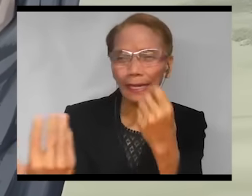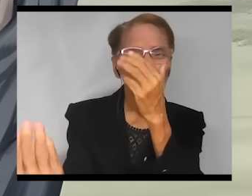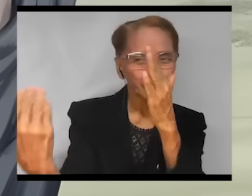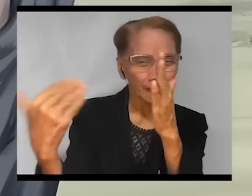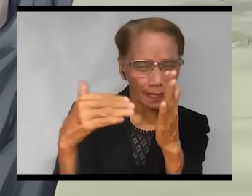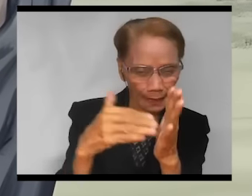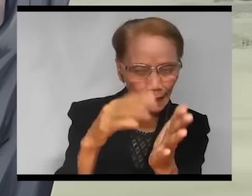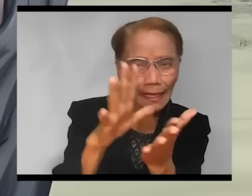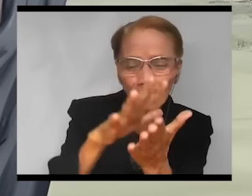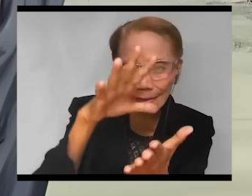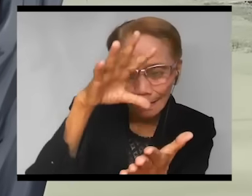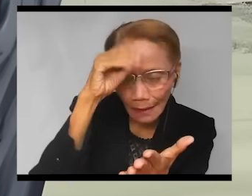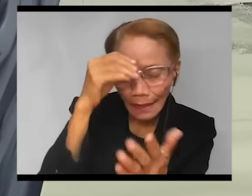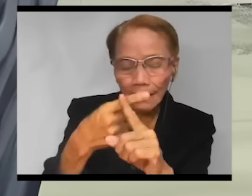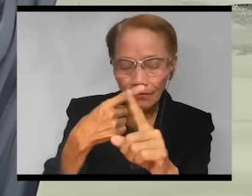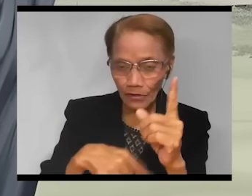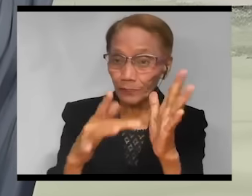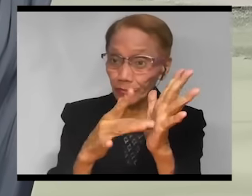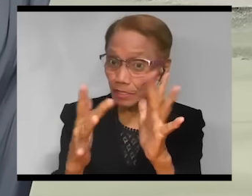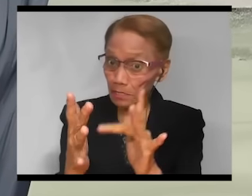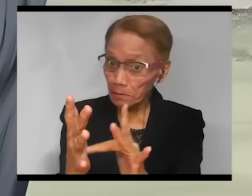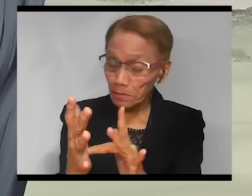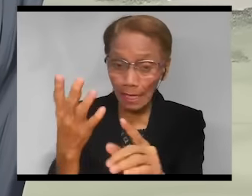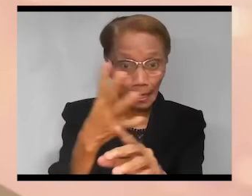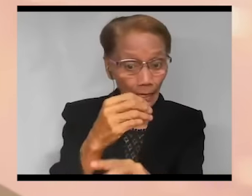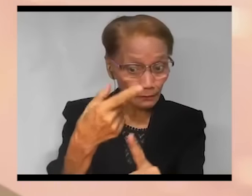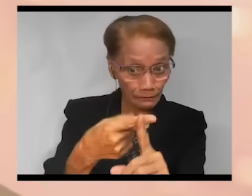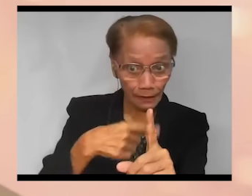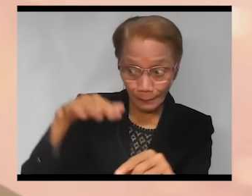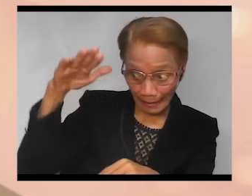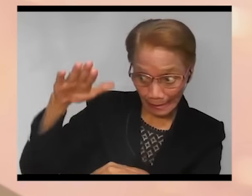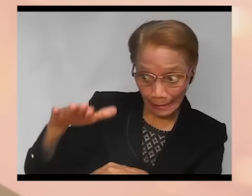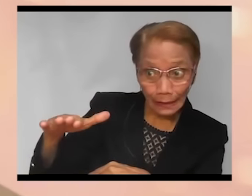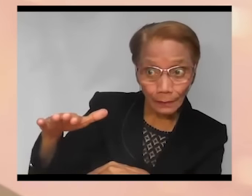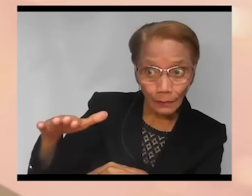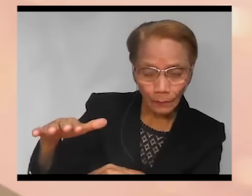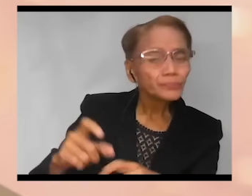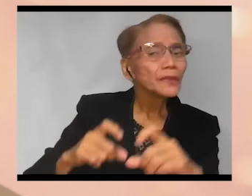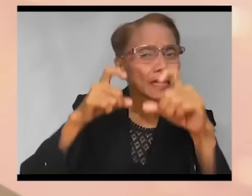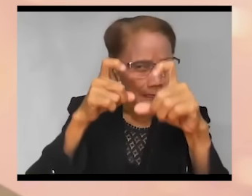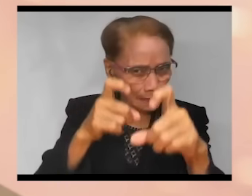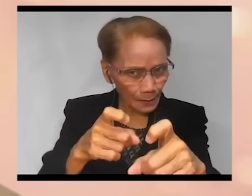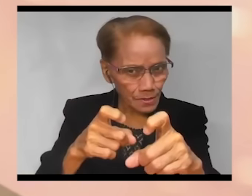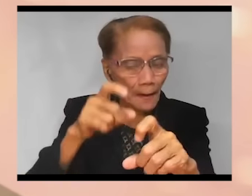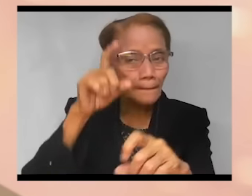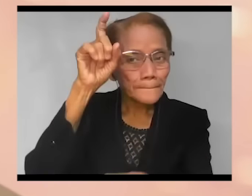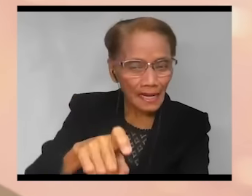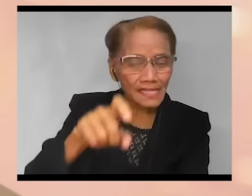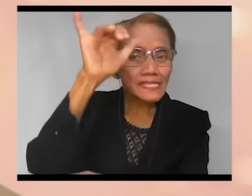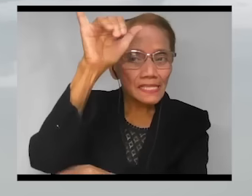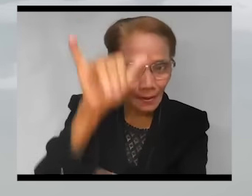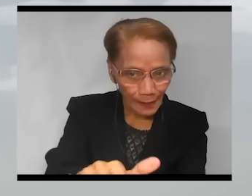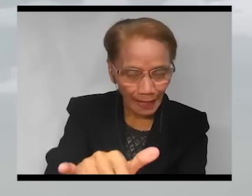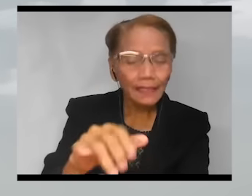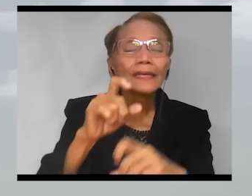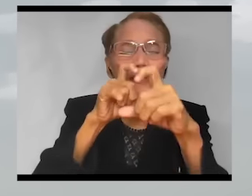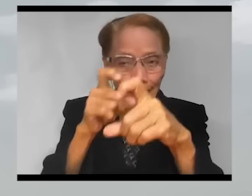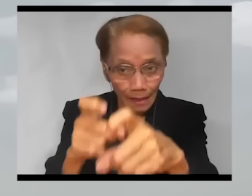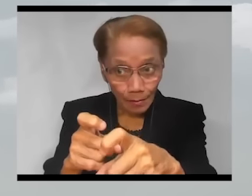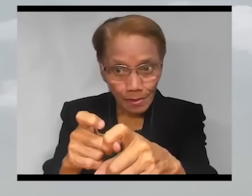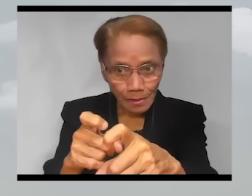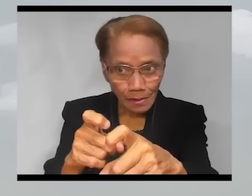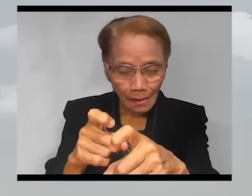from Jesus and from this little boy. Gifts must remain gifts and put